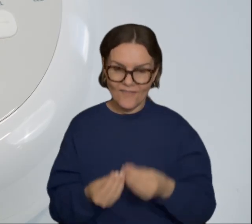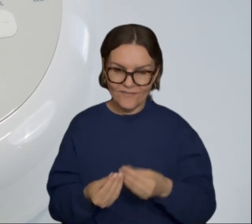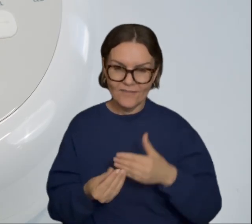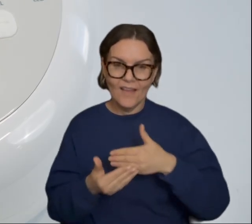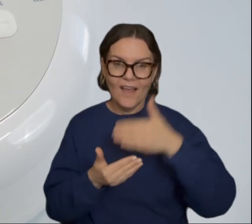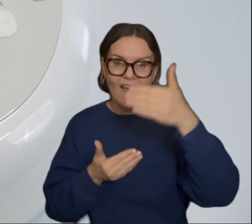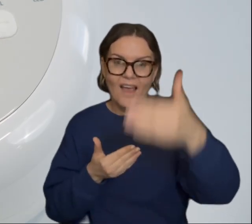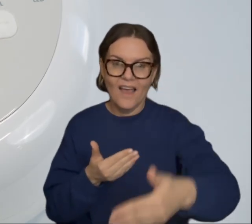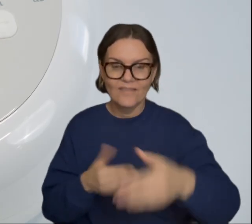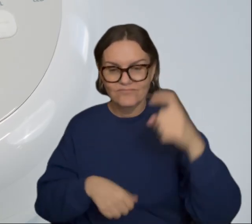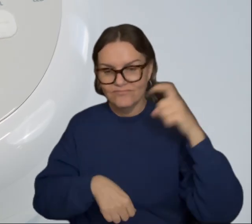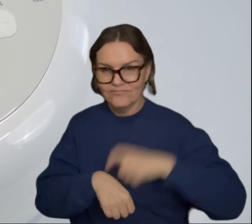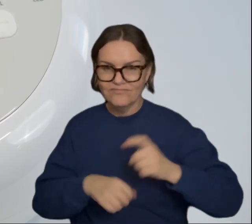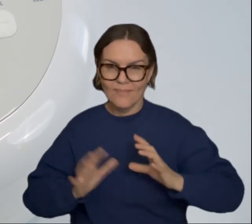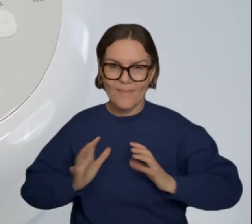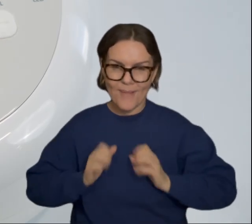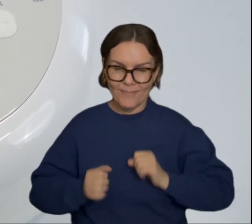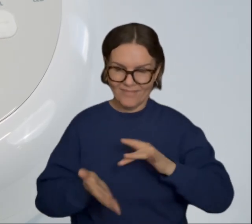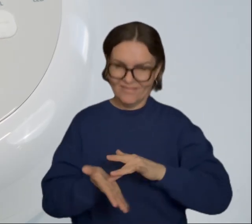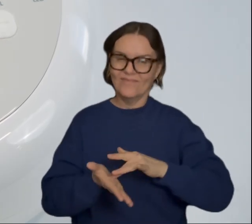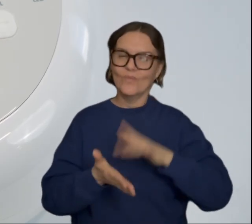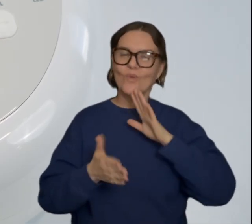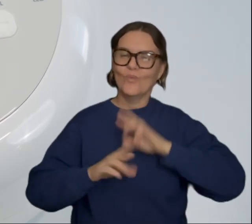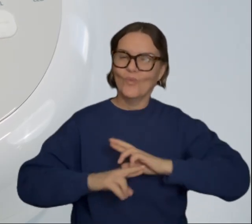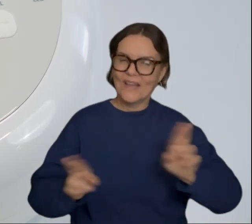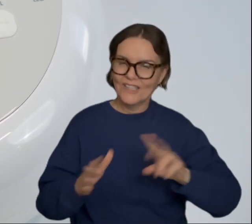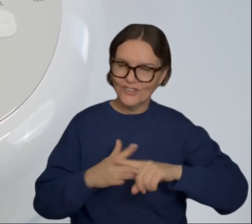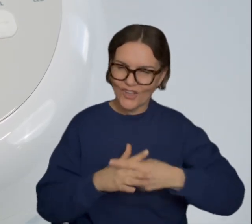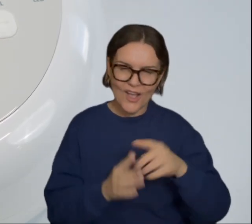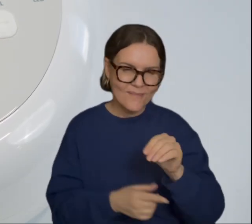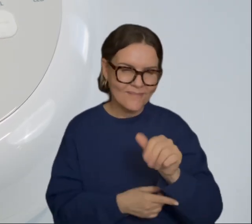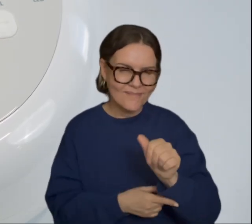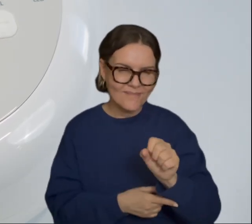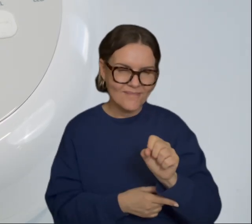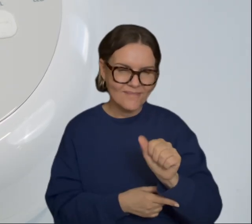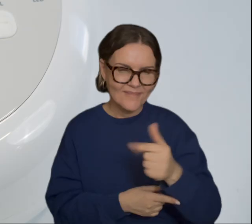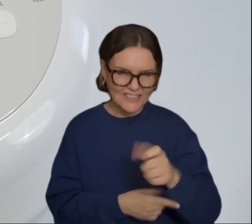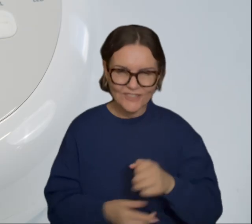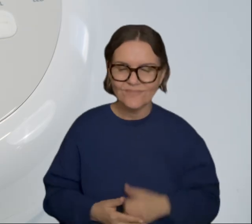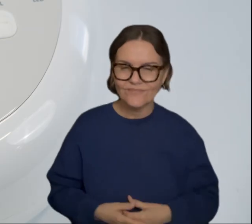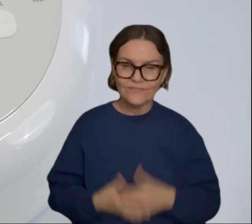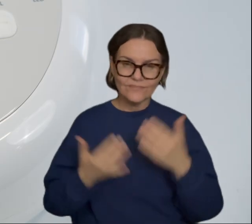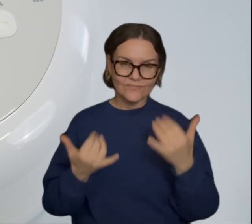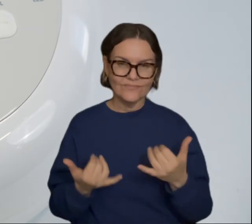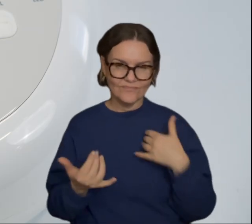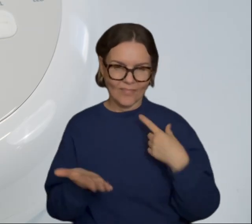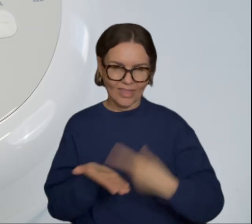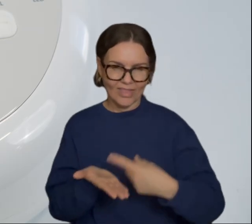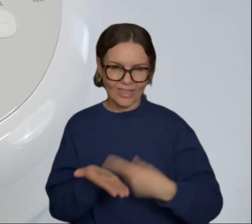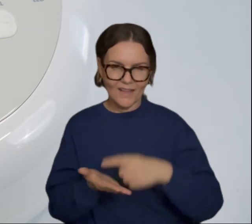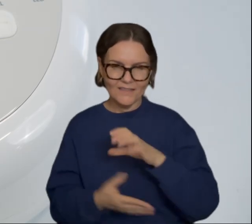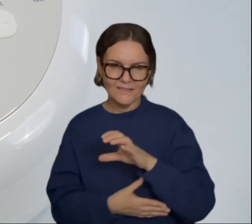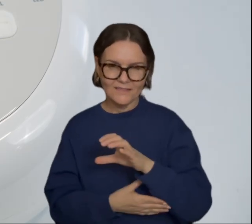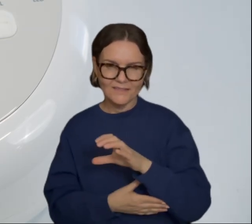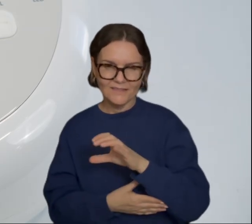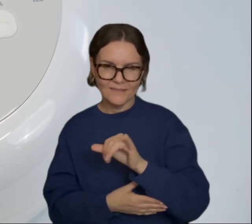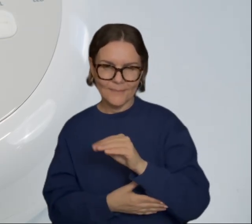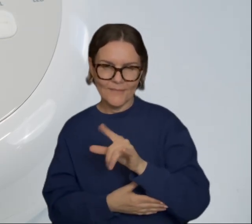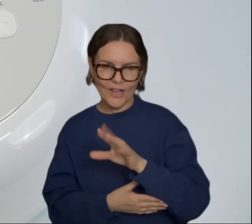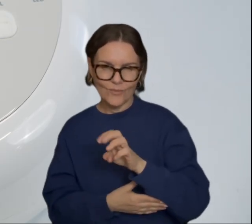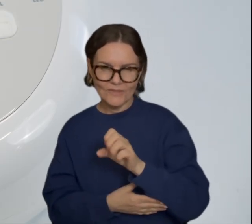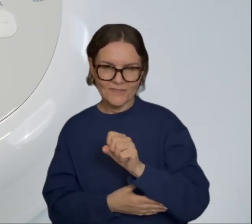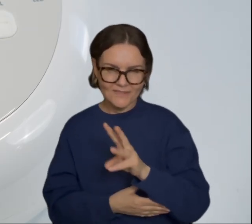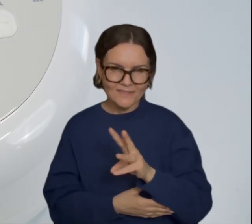So when you start your next pumping session, you're ready to go. Now with the memory that the Cimilre S6 and the S6 Plus both